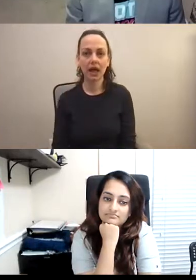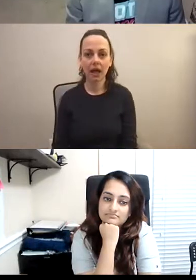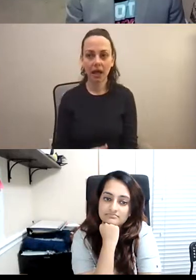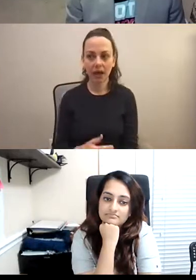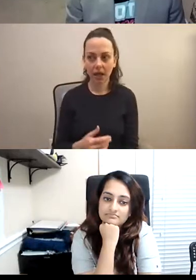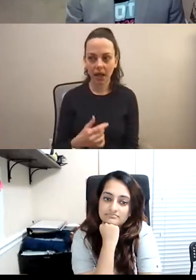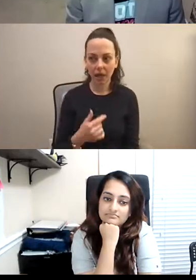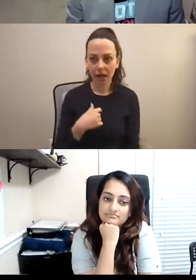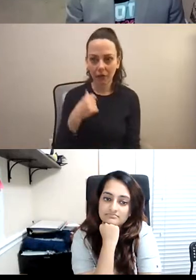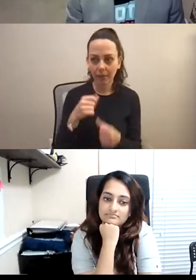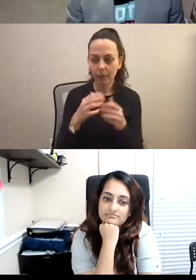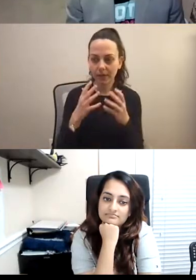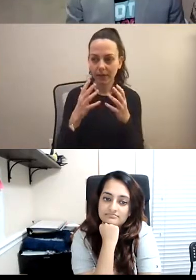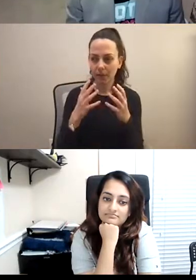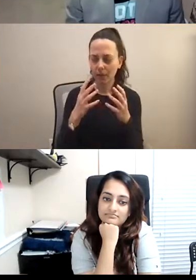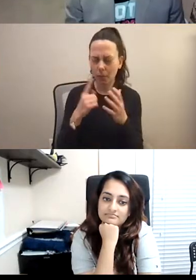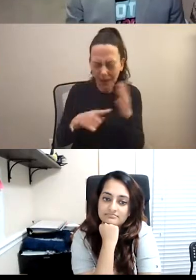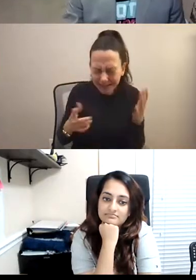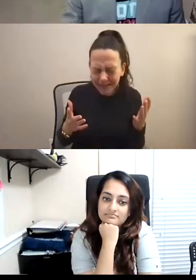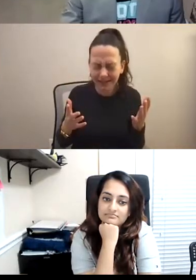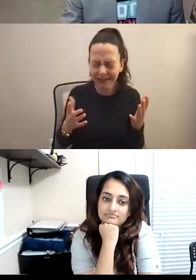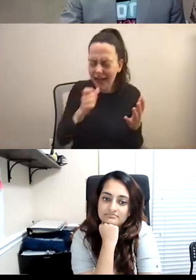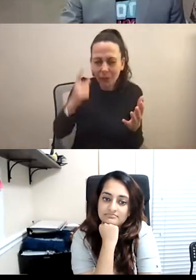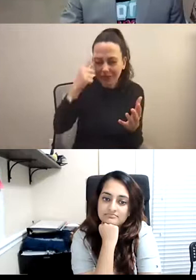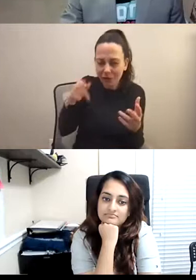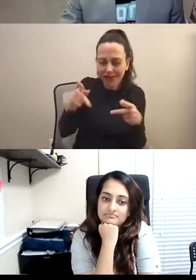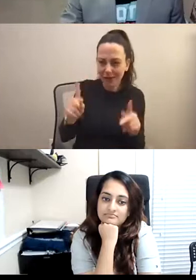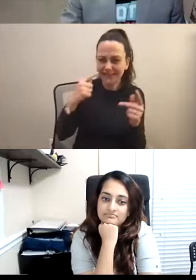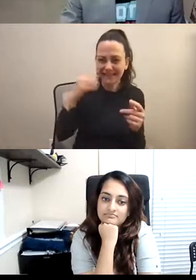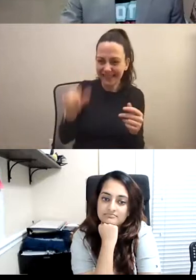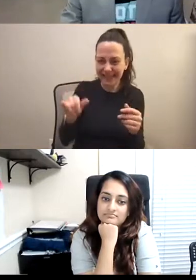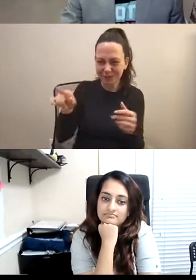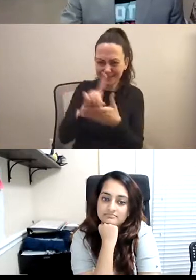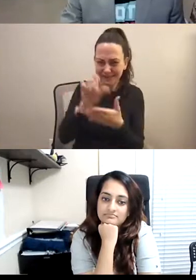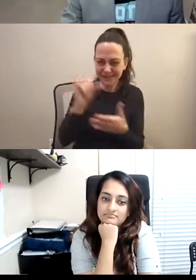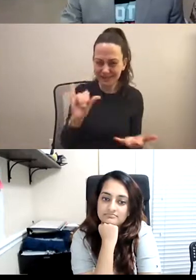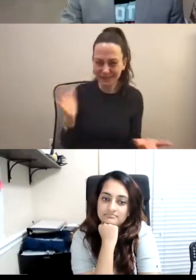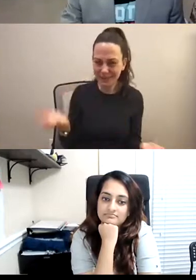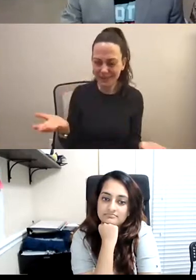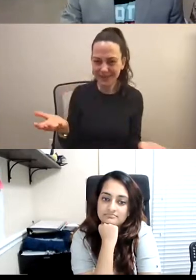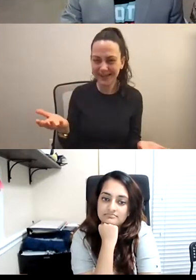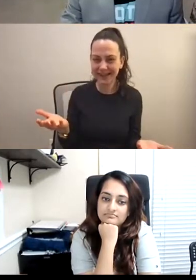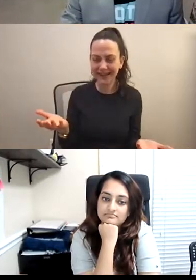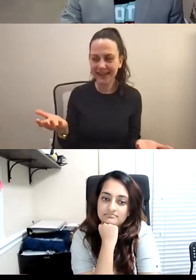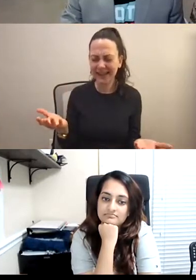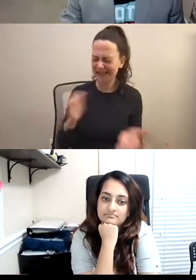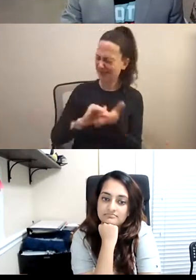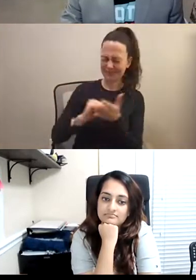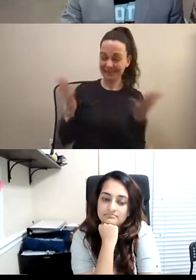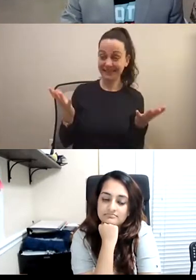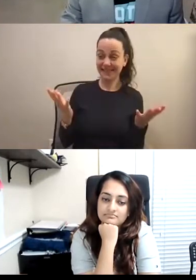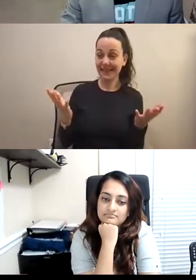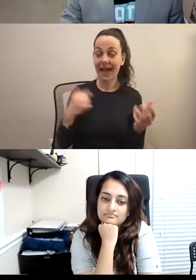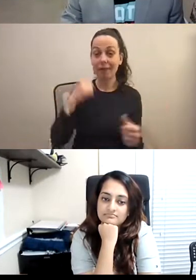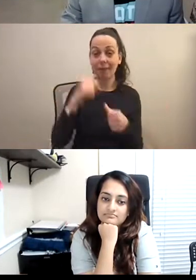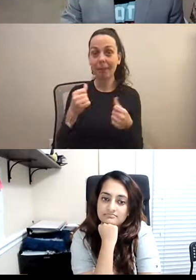like, what? I don't think you're allowed to say that. You're also disabled. Like, what? I don't think, excuse me? And so I remember being